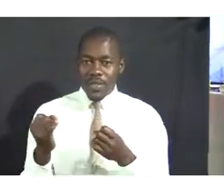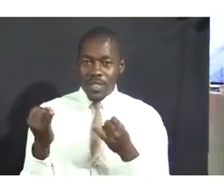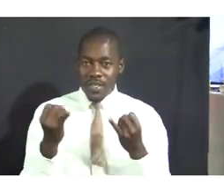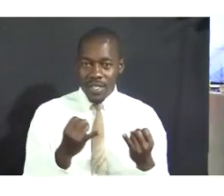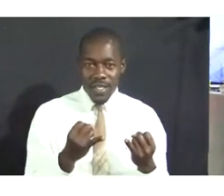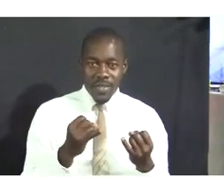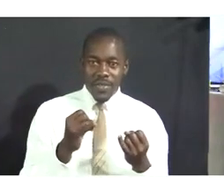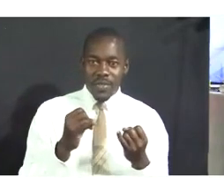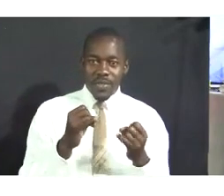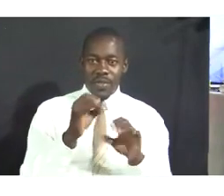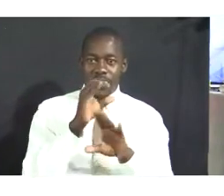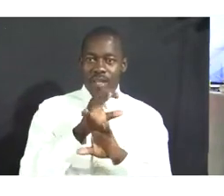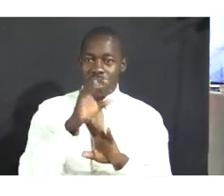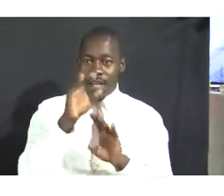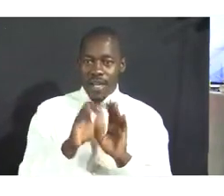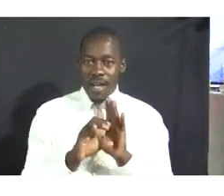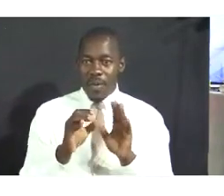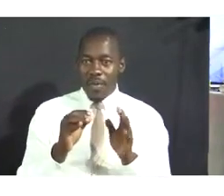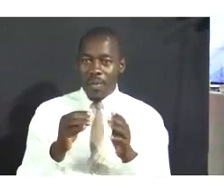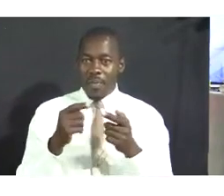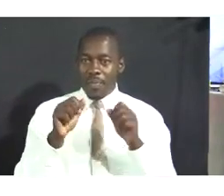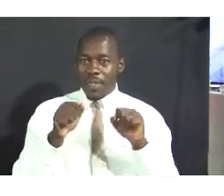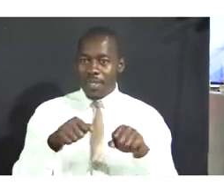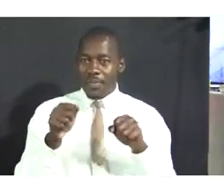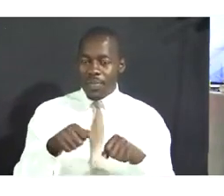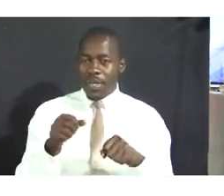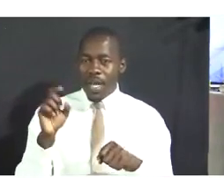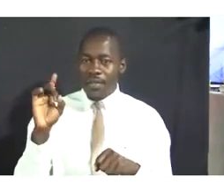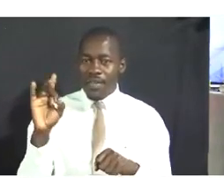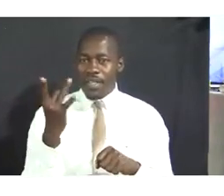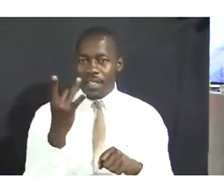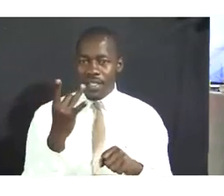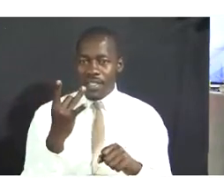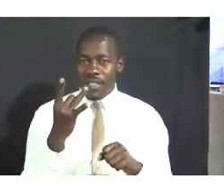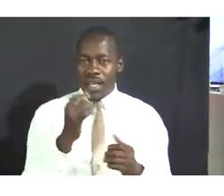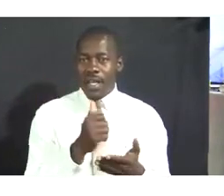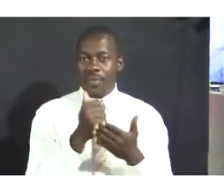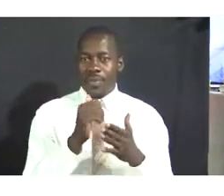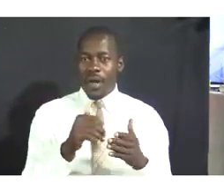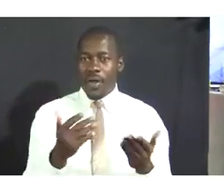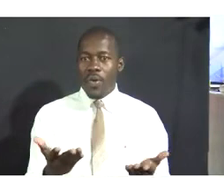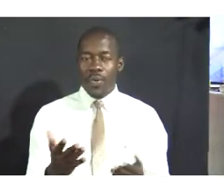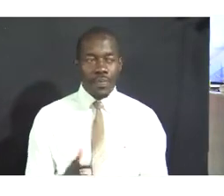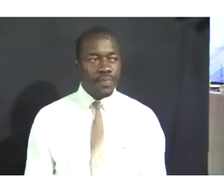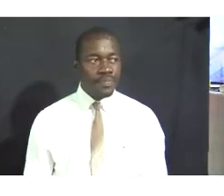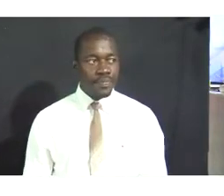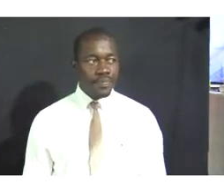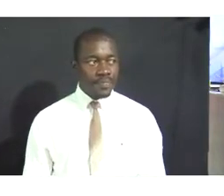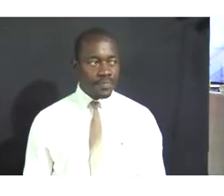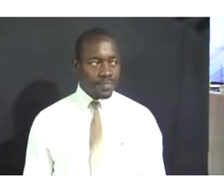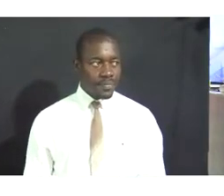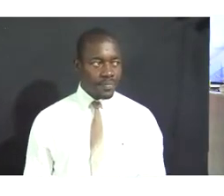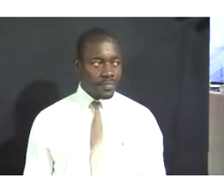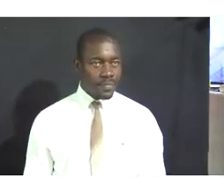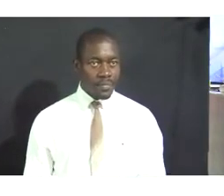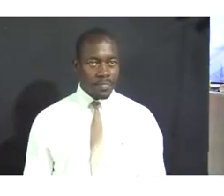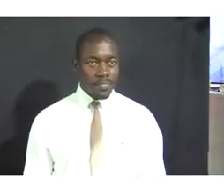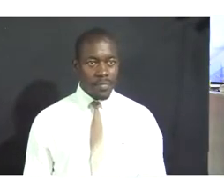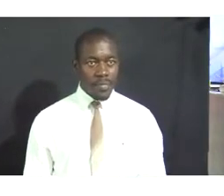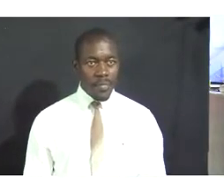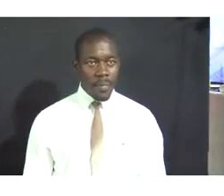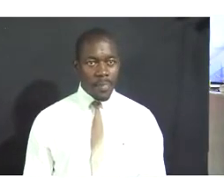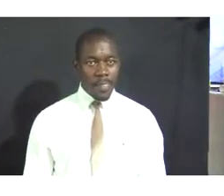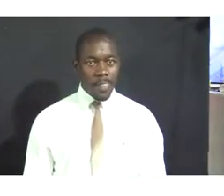Yes, we knew this was going to come because these are the challenges that we are going through in our Christian